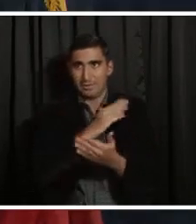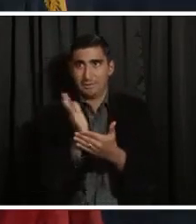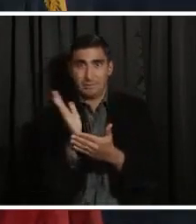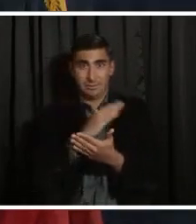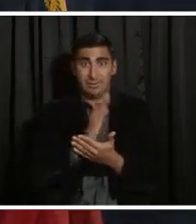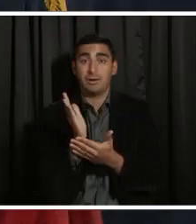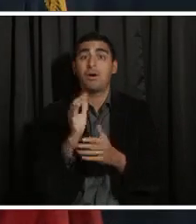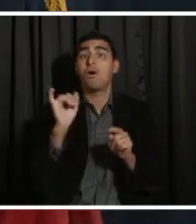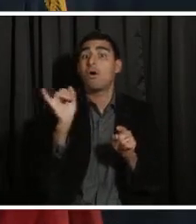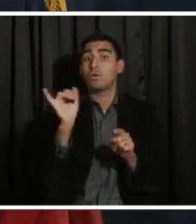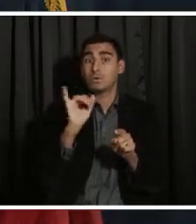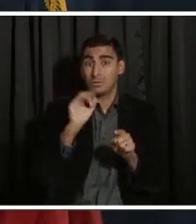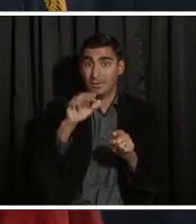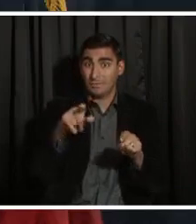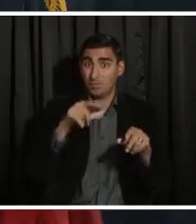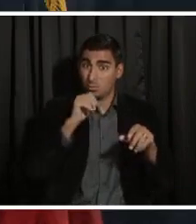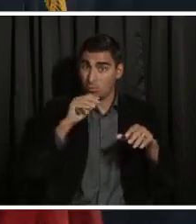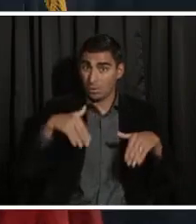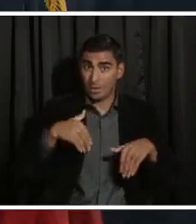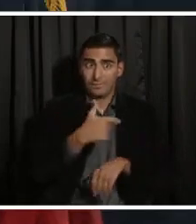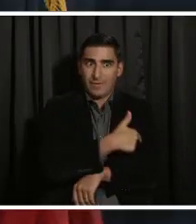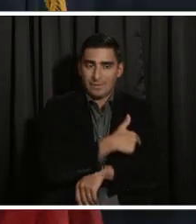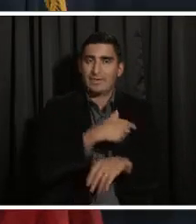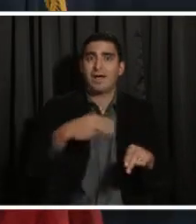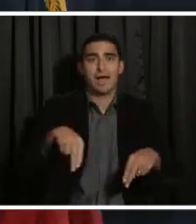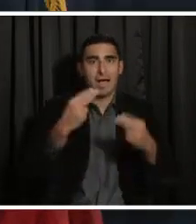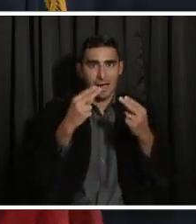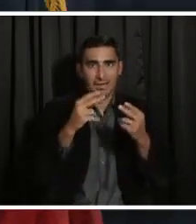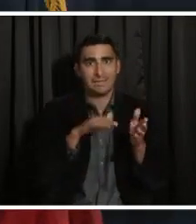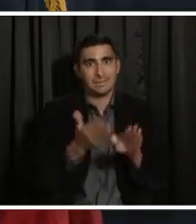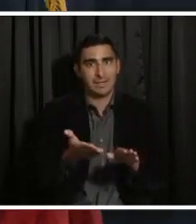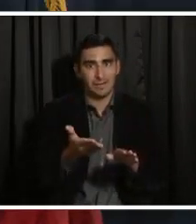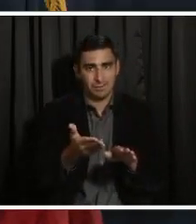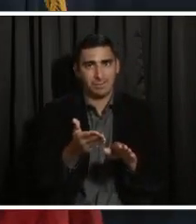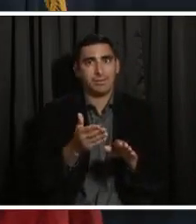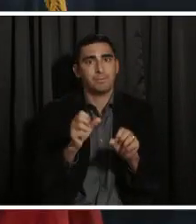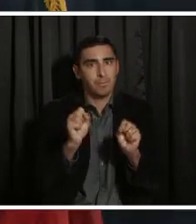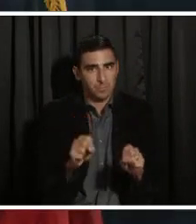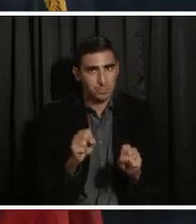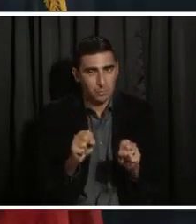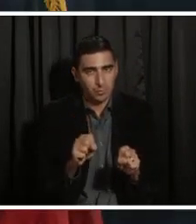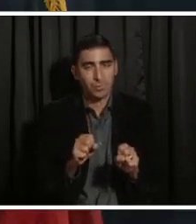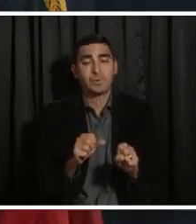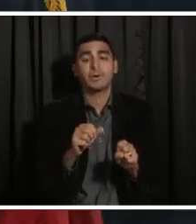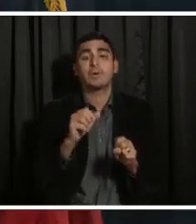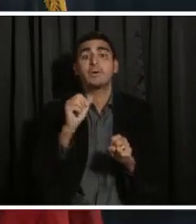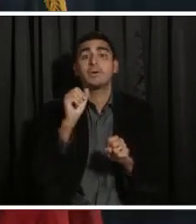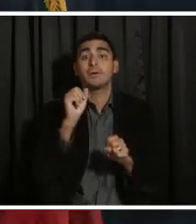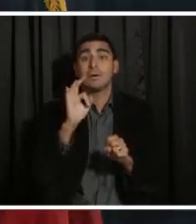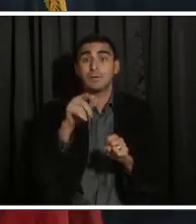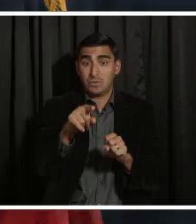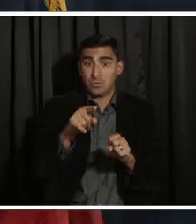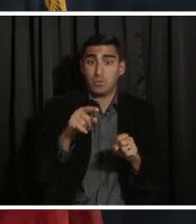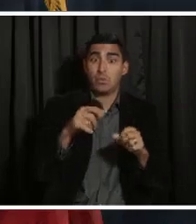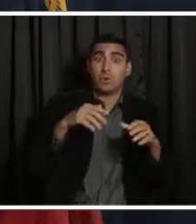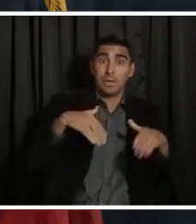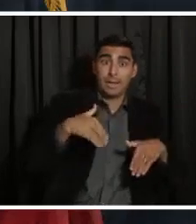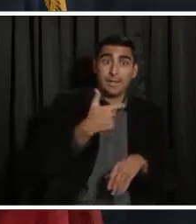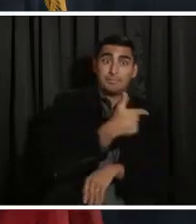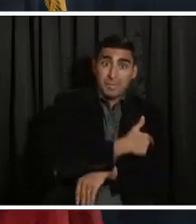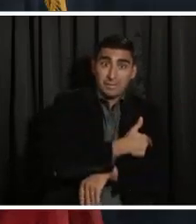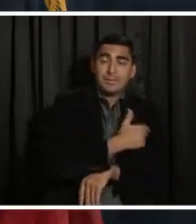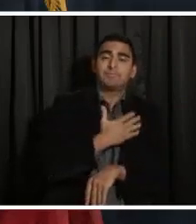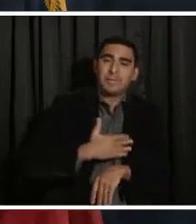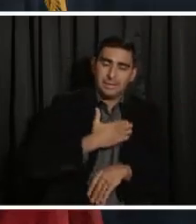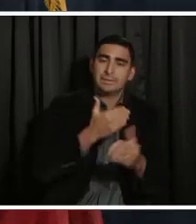you're unvaccinated. So please, if you haven't been vaccinated, get vaccinated. If you have been vaccinated, get boosted.